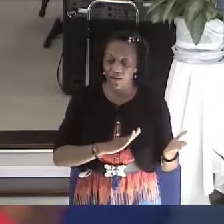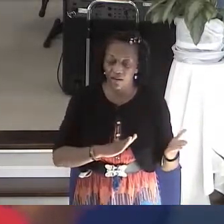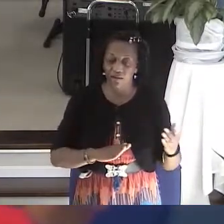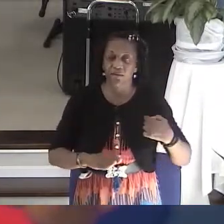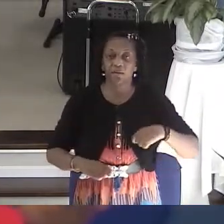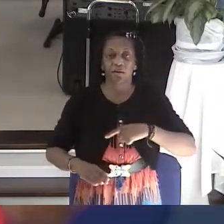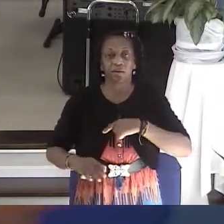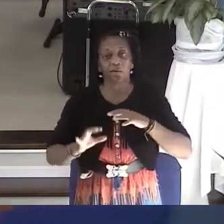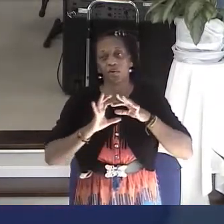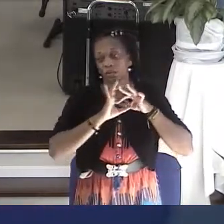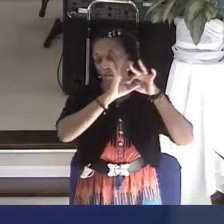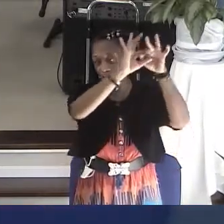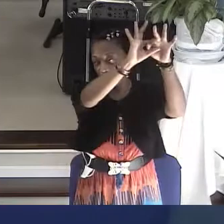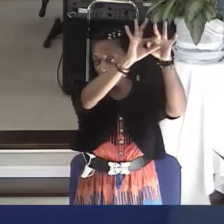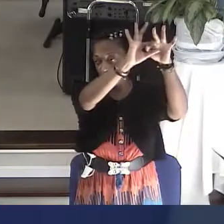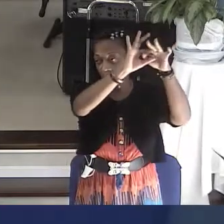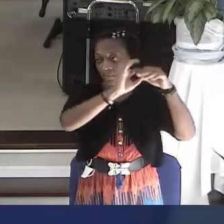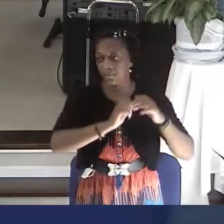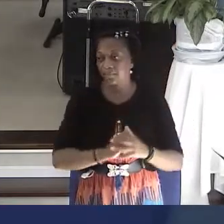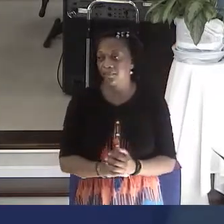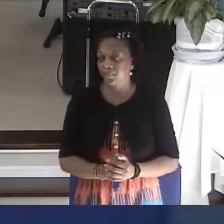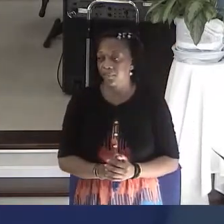And so our prayer this morning is,